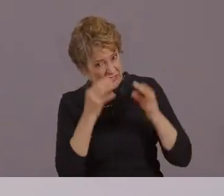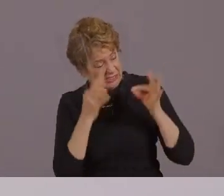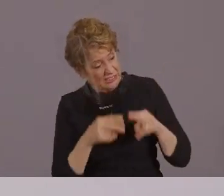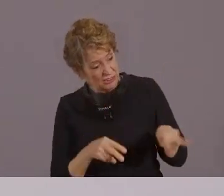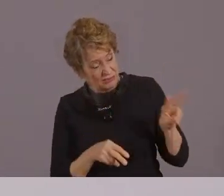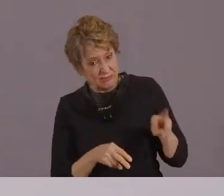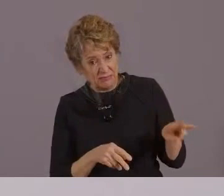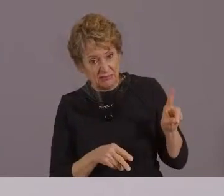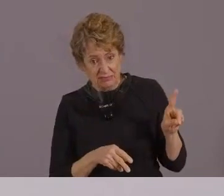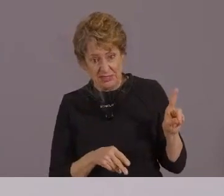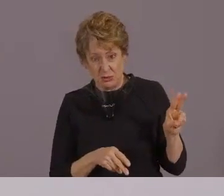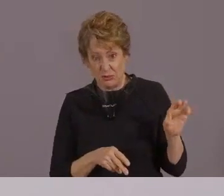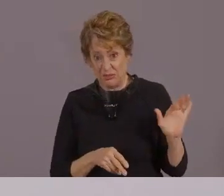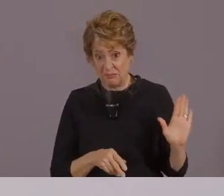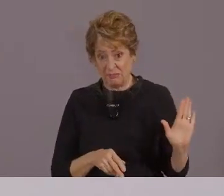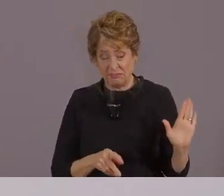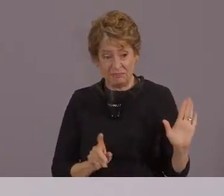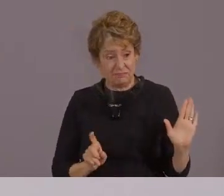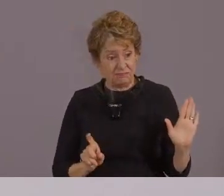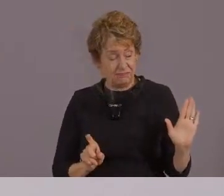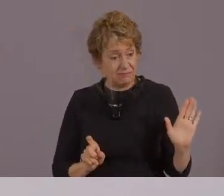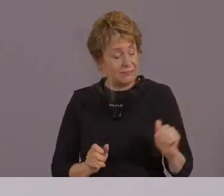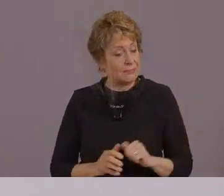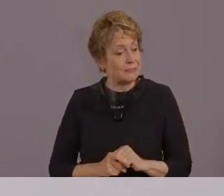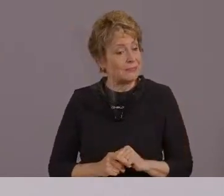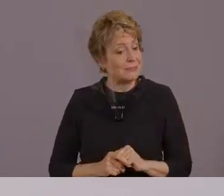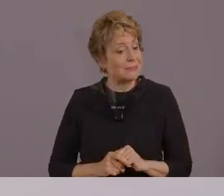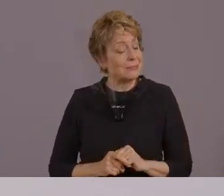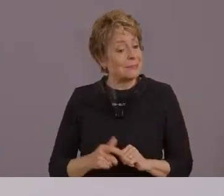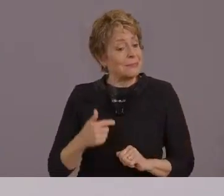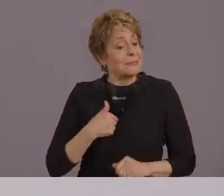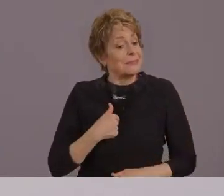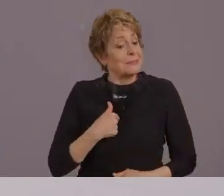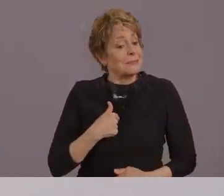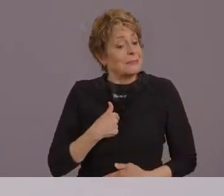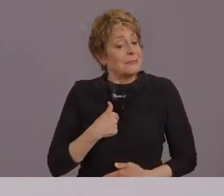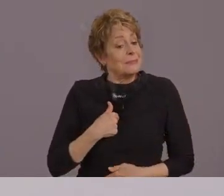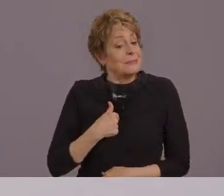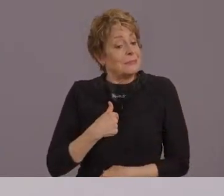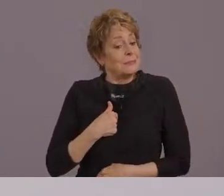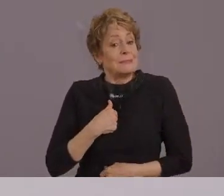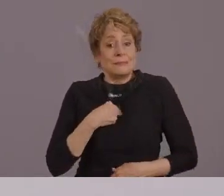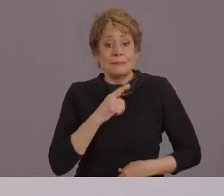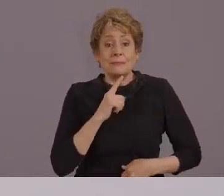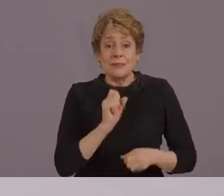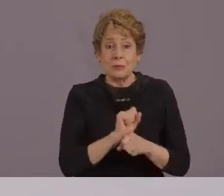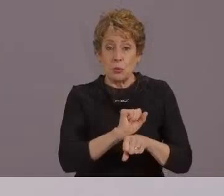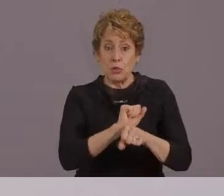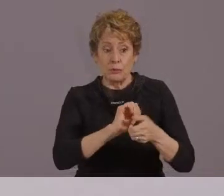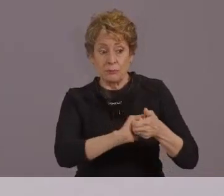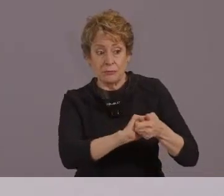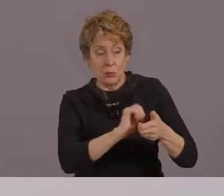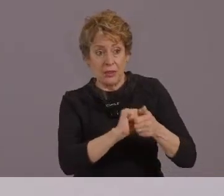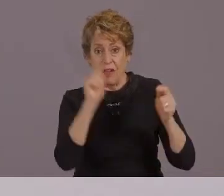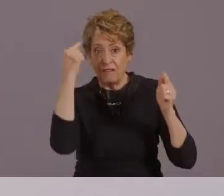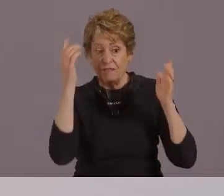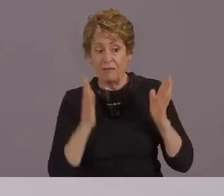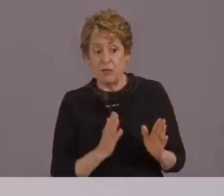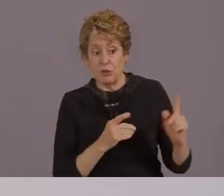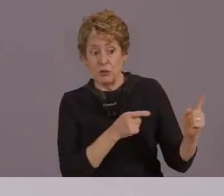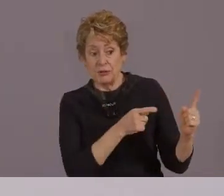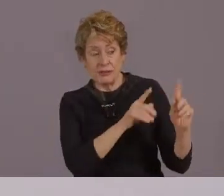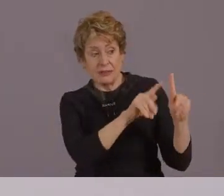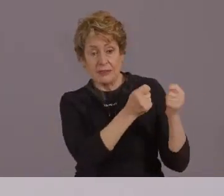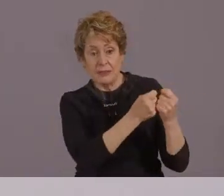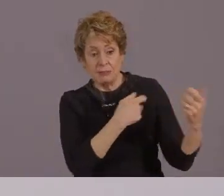You know, I did work with him and his team on this decision. You know, when we look at the data and we look at the vaccination